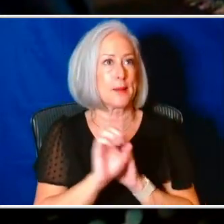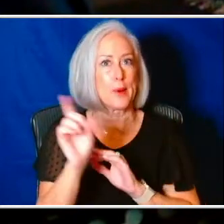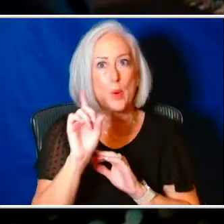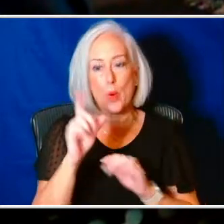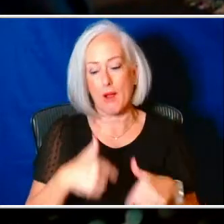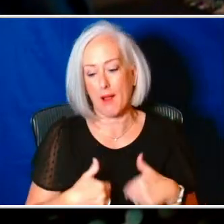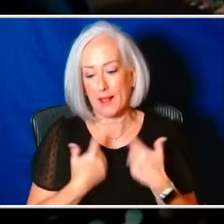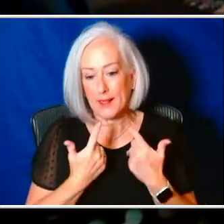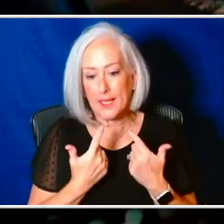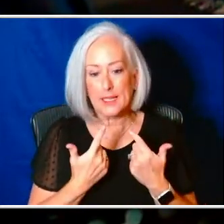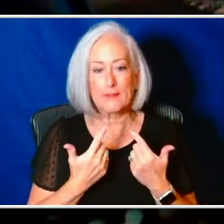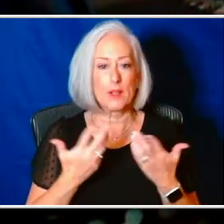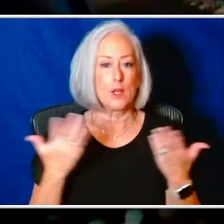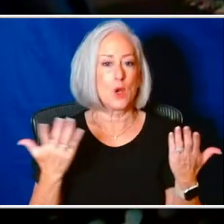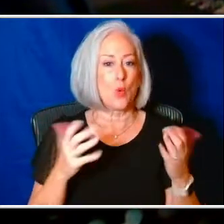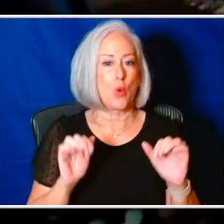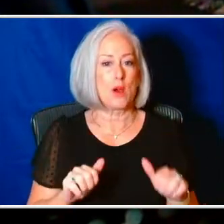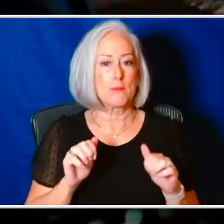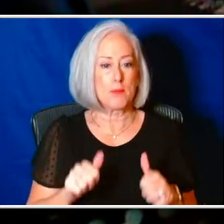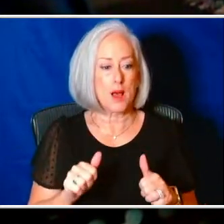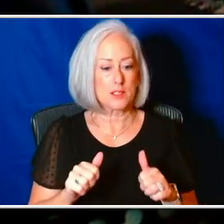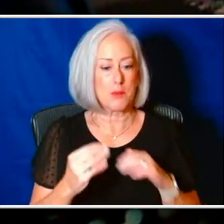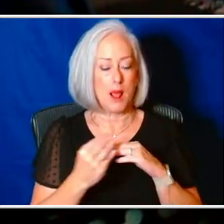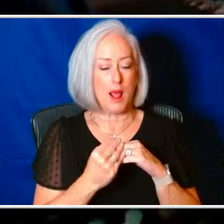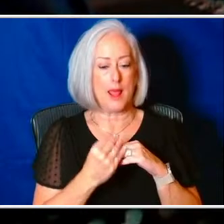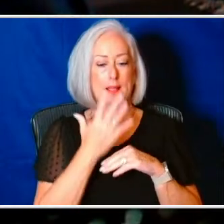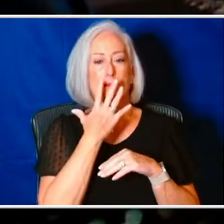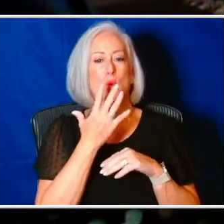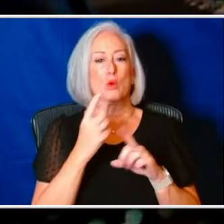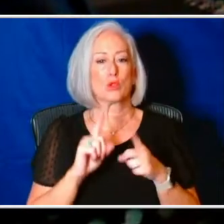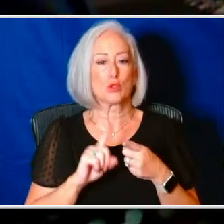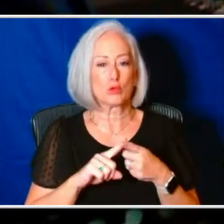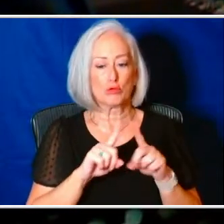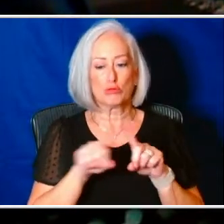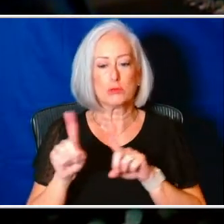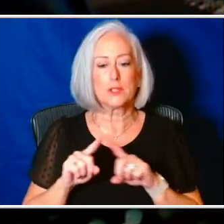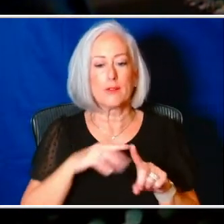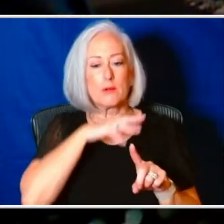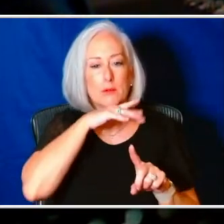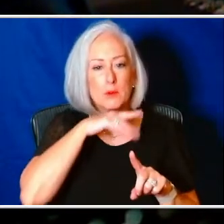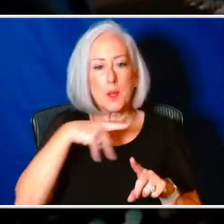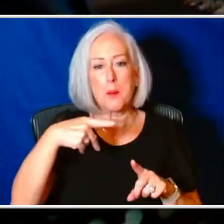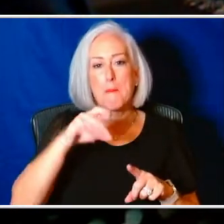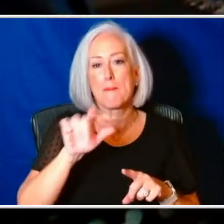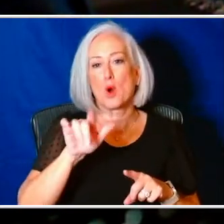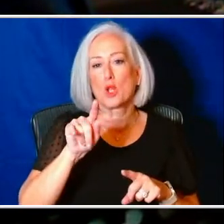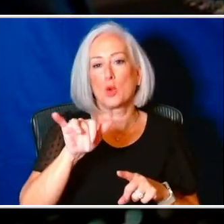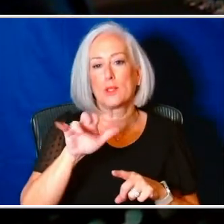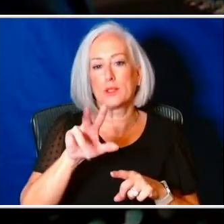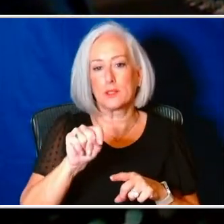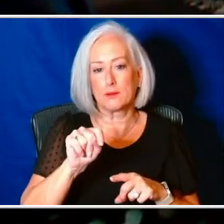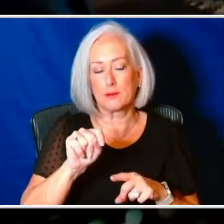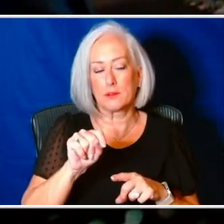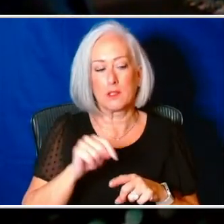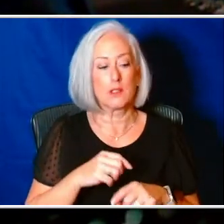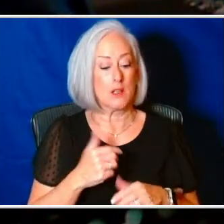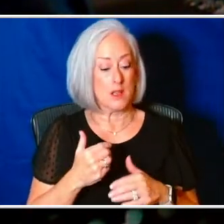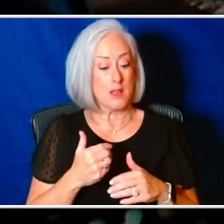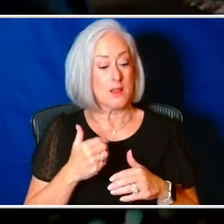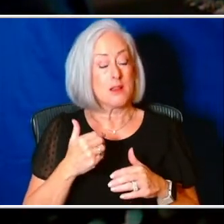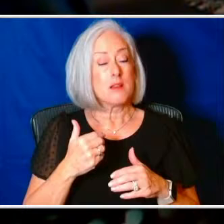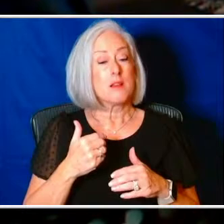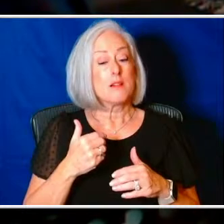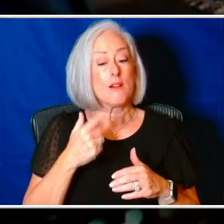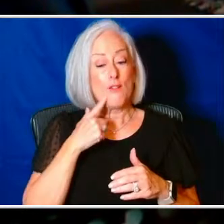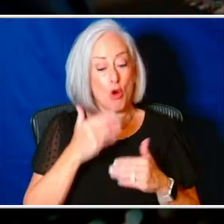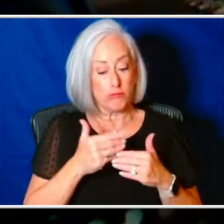potential pollutants I'd been exposed to and things like that. And then I think for the next 5 years, every couple of months, I'll